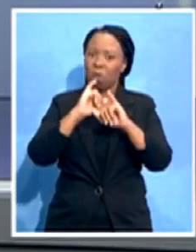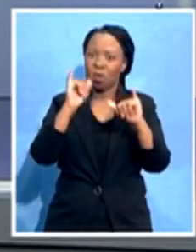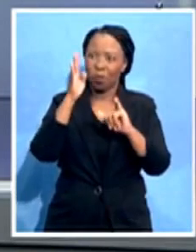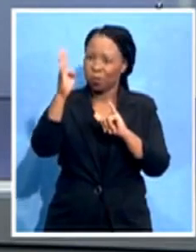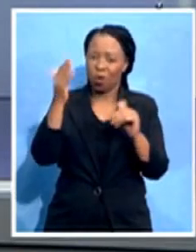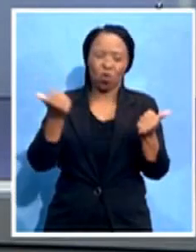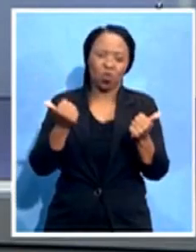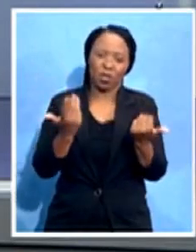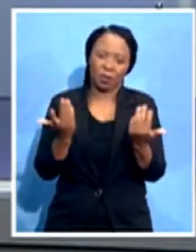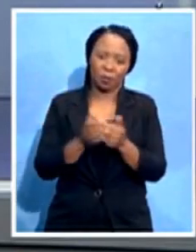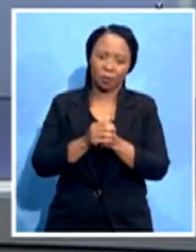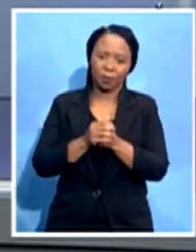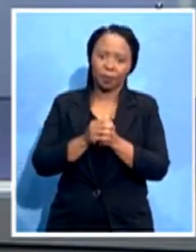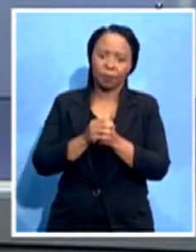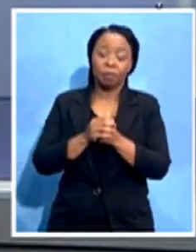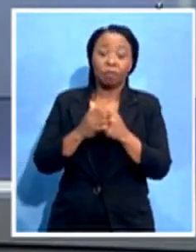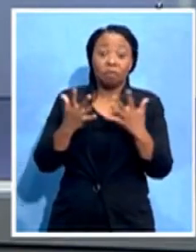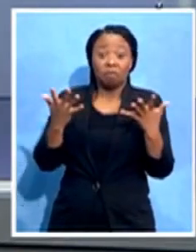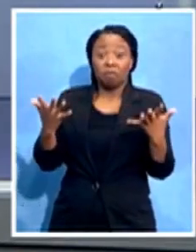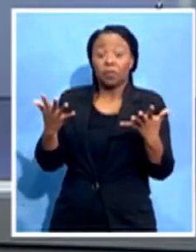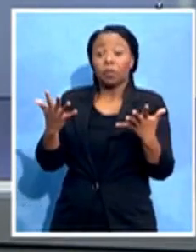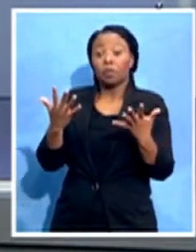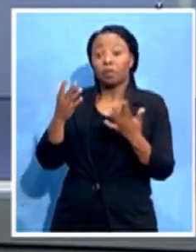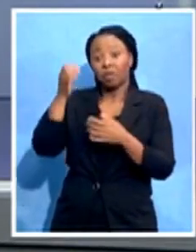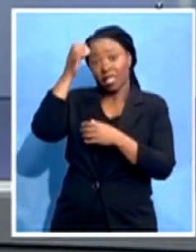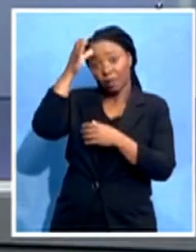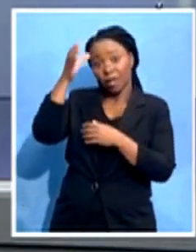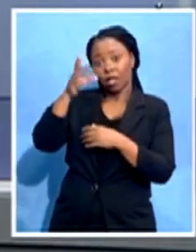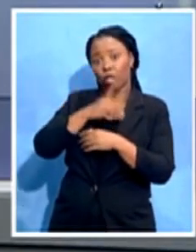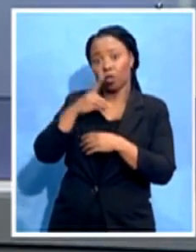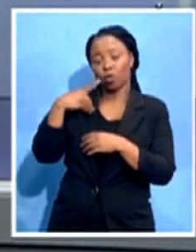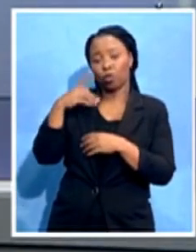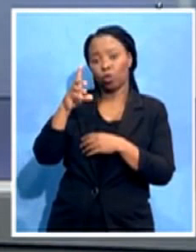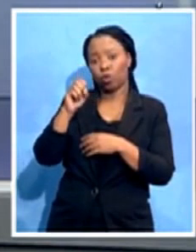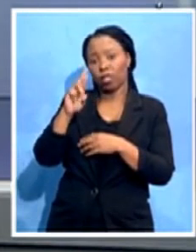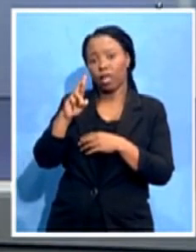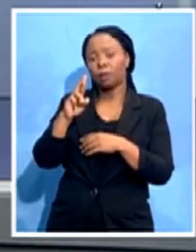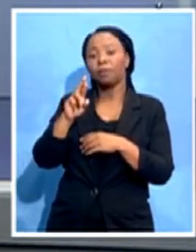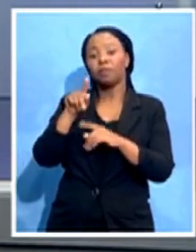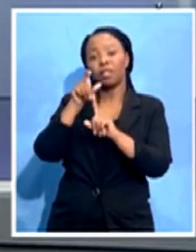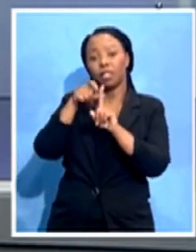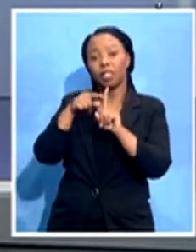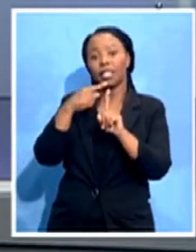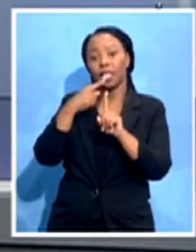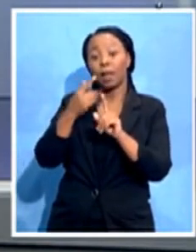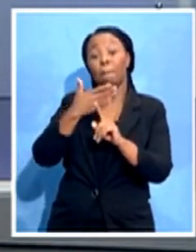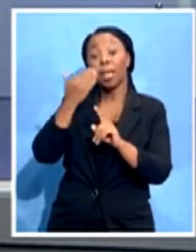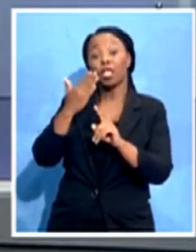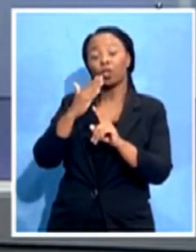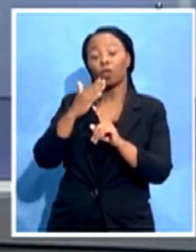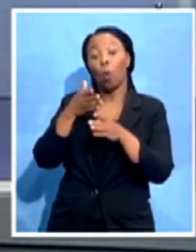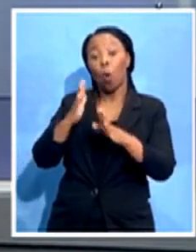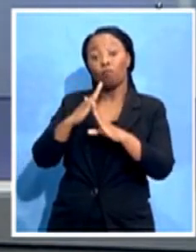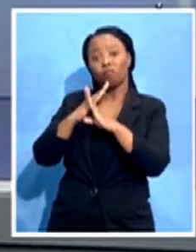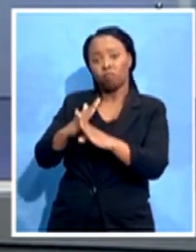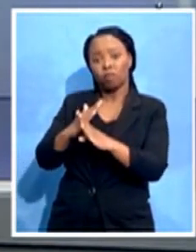disease expert Dr. Anthony Fauci the other day, and he said the best way to prevent viruses from mutating is preventing them from spreading from person